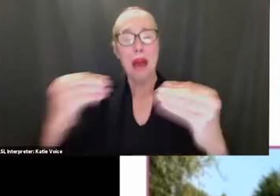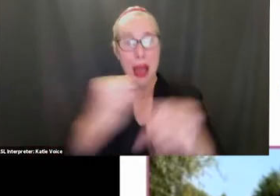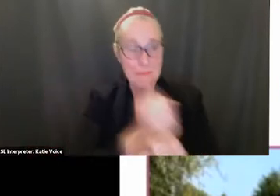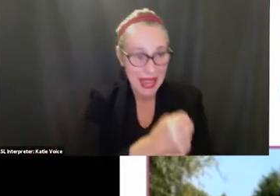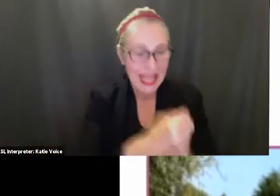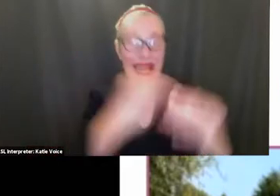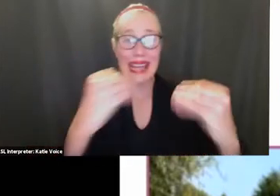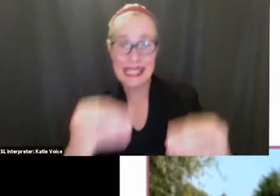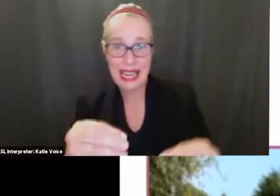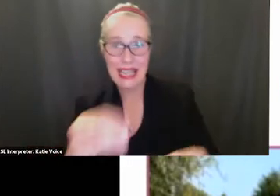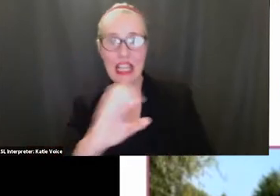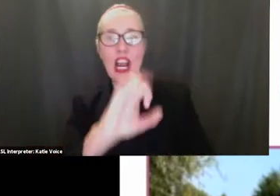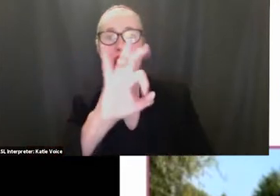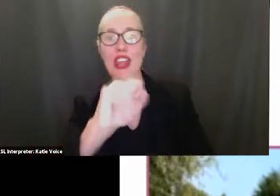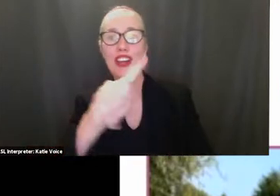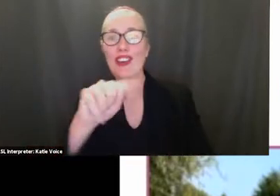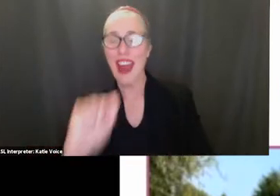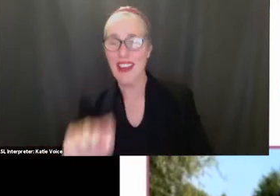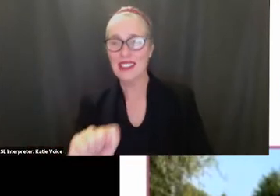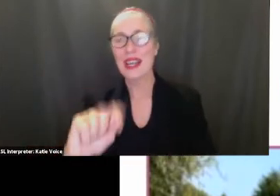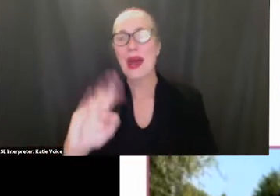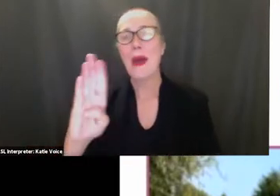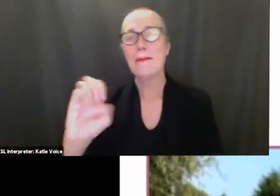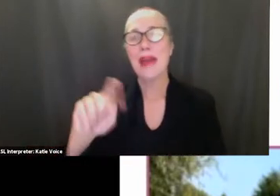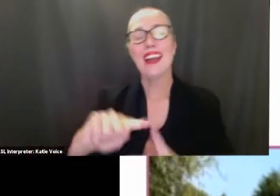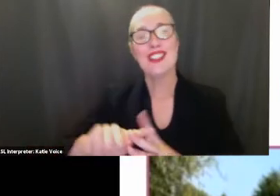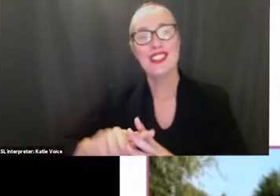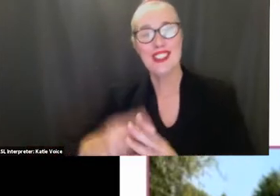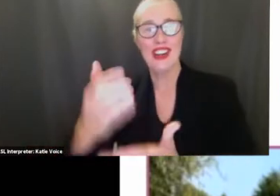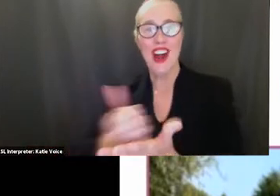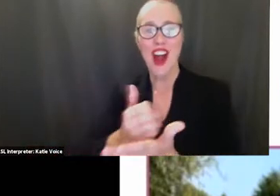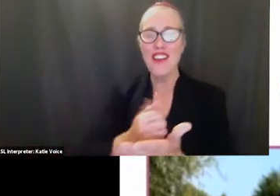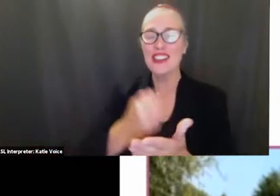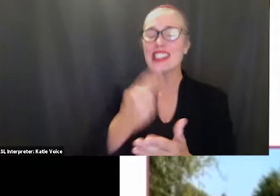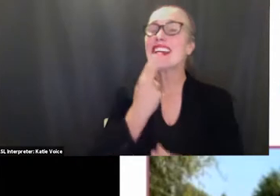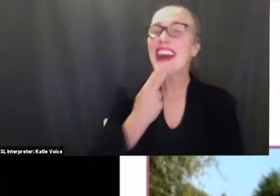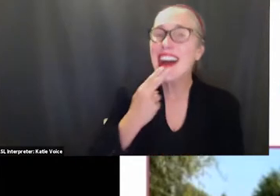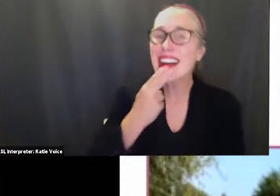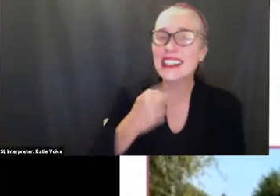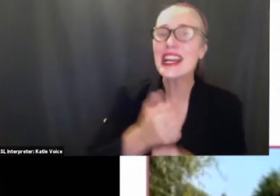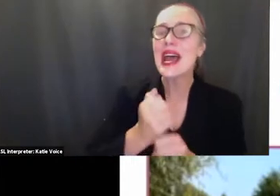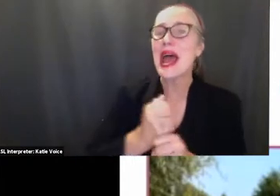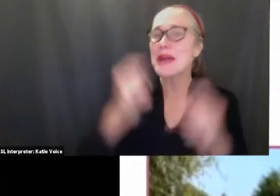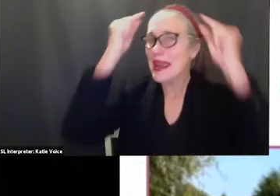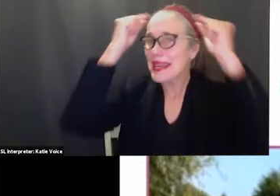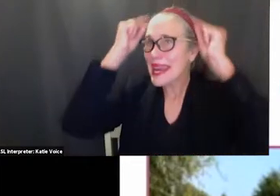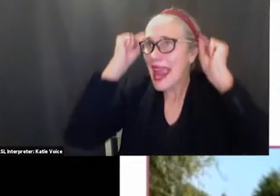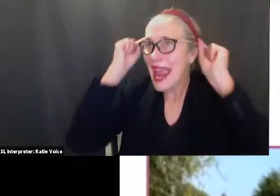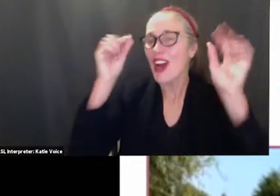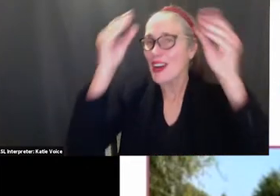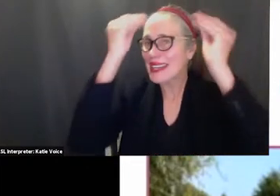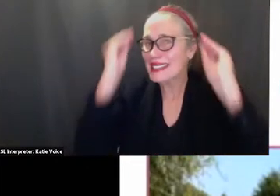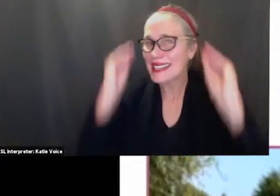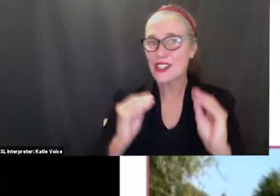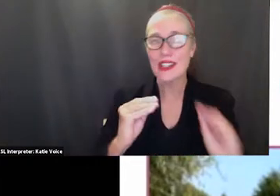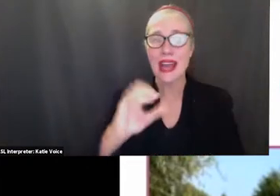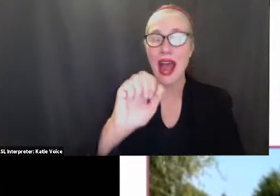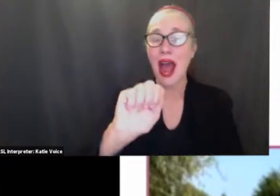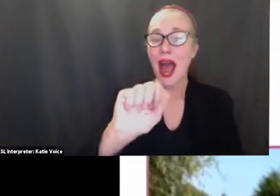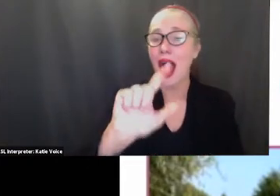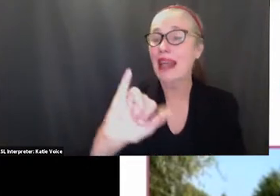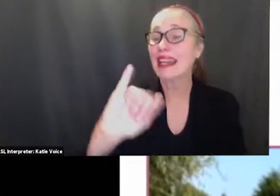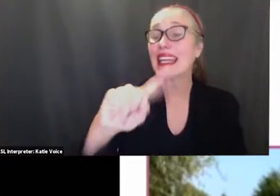bella began harvesting honey and also making hair accessories aaliyah started crafting jewelry bracelets